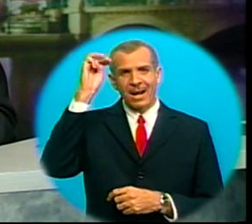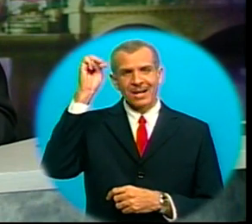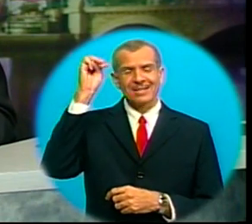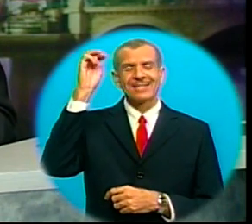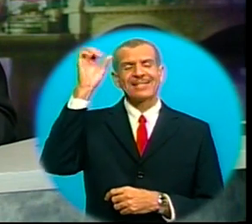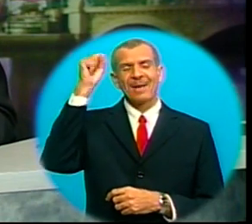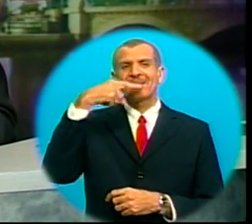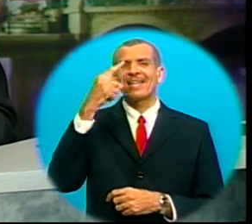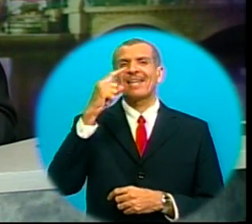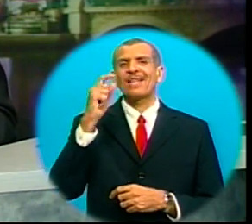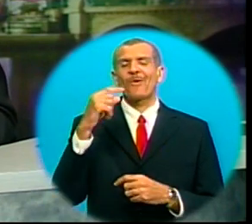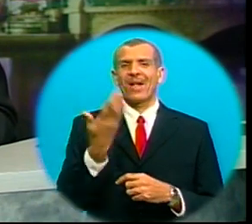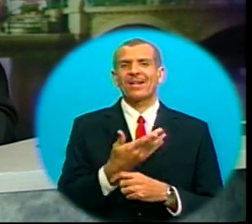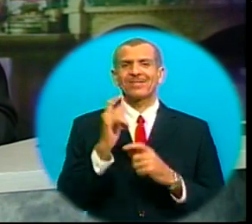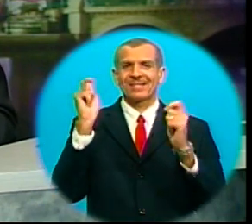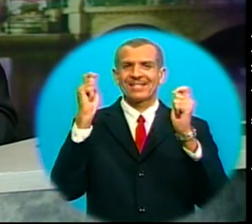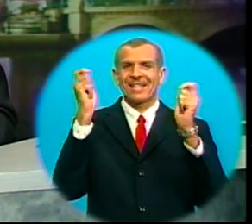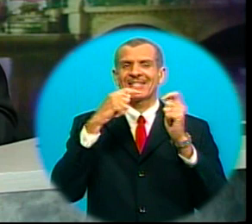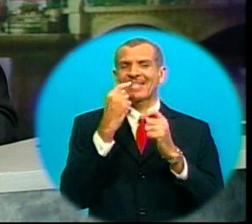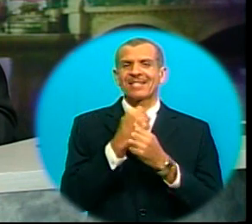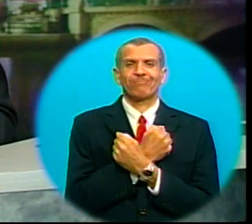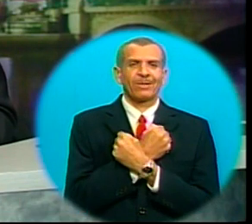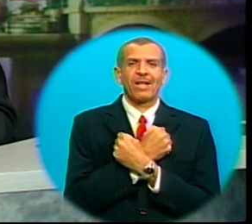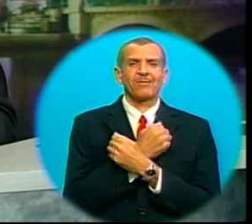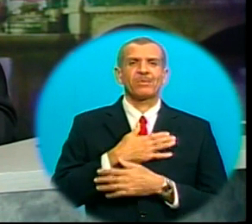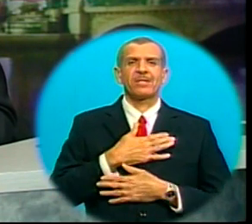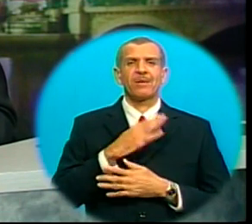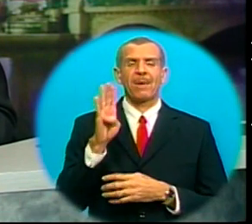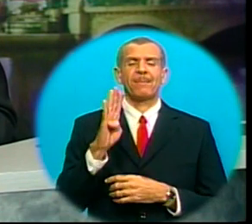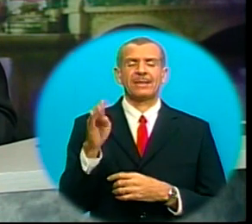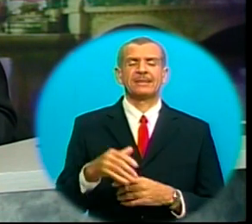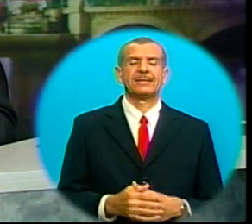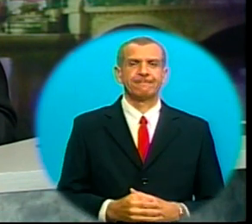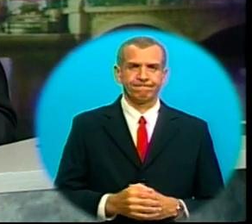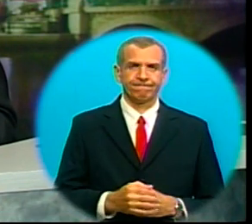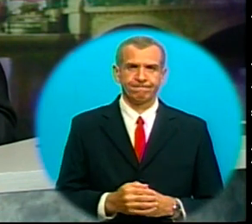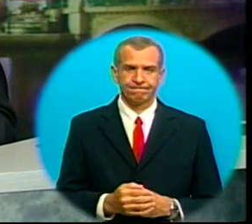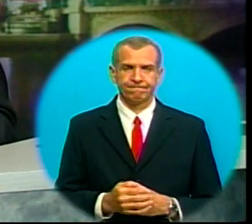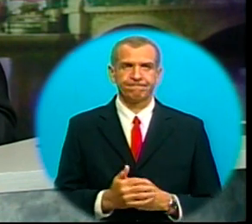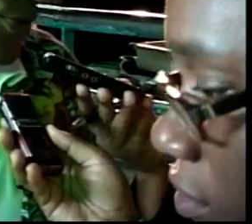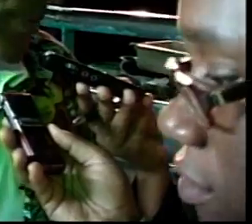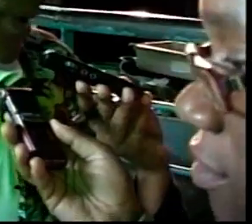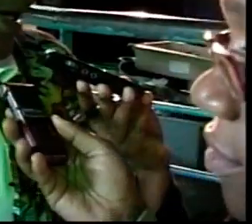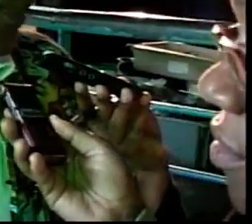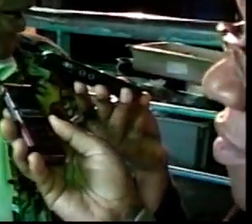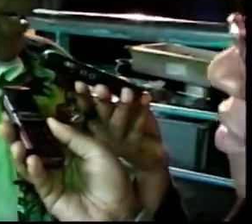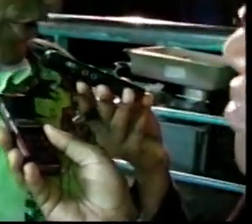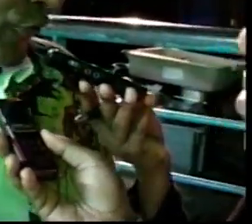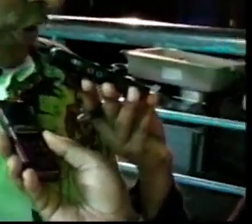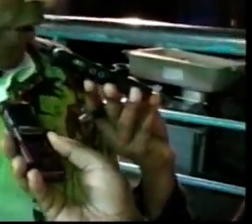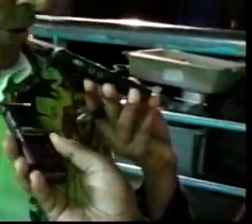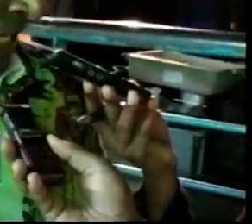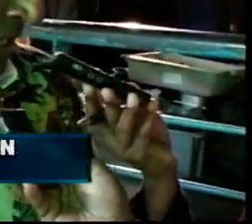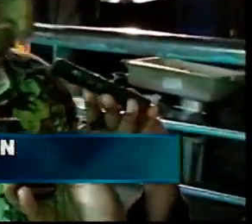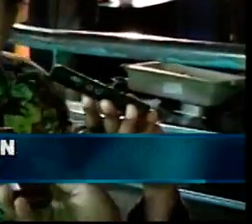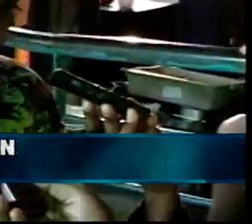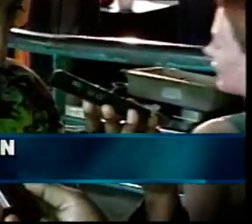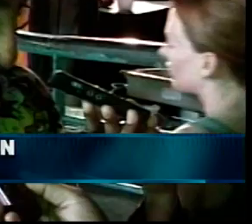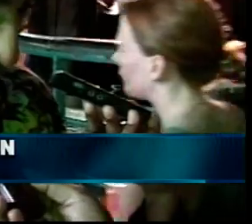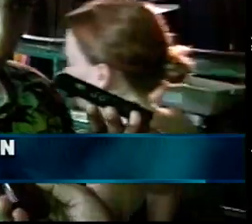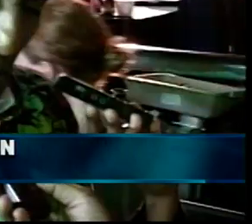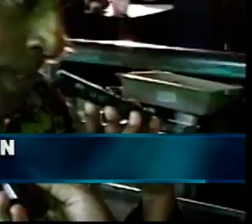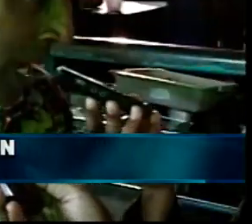festival, saying he loves Barbados and interacting with locals. I've been coming to Barbados for 7